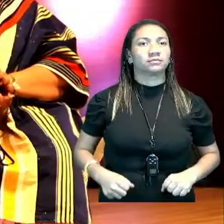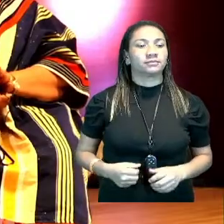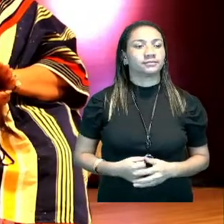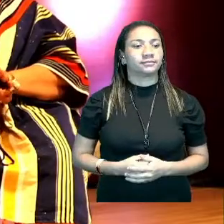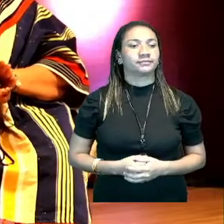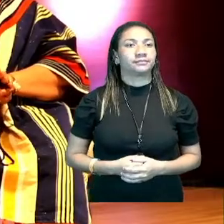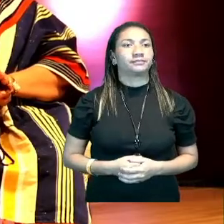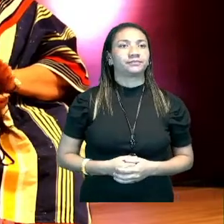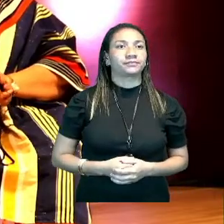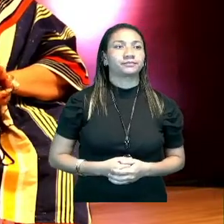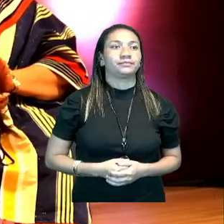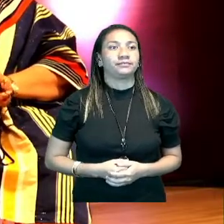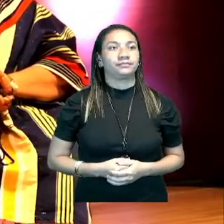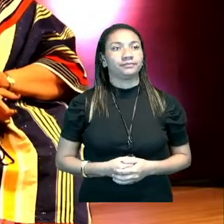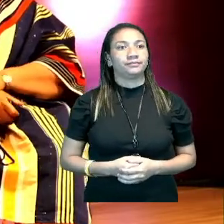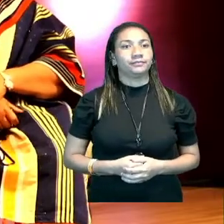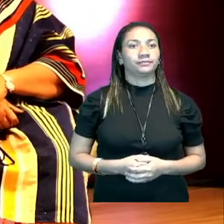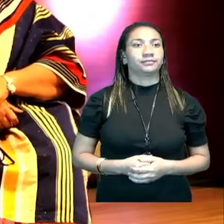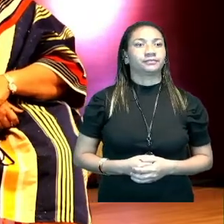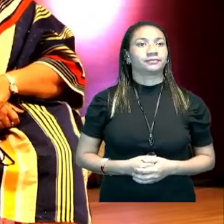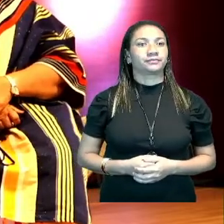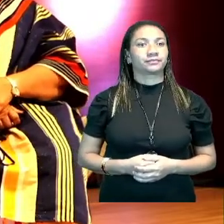country.